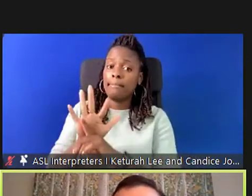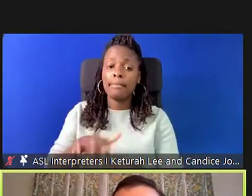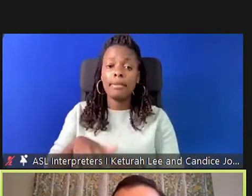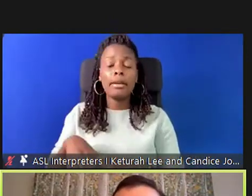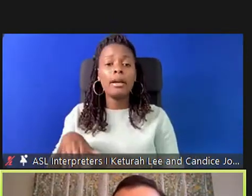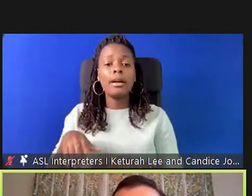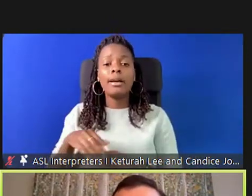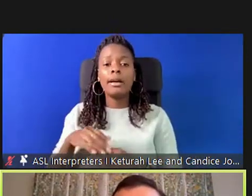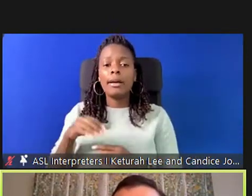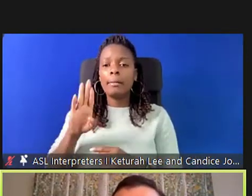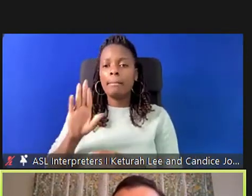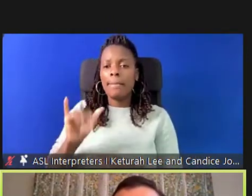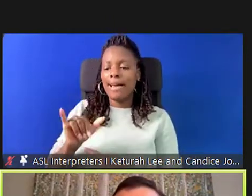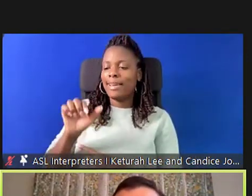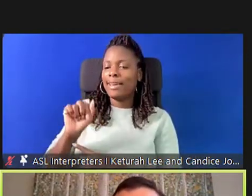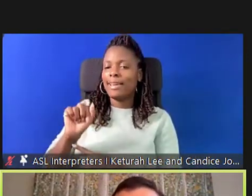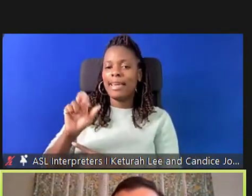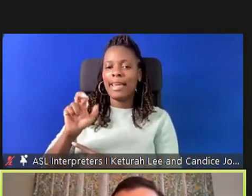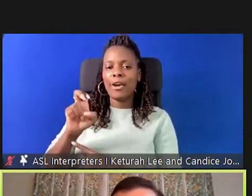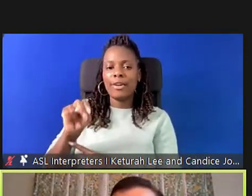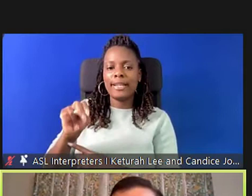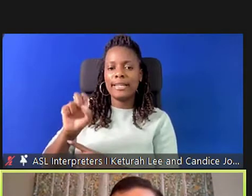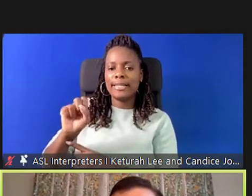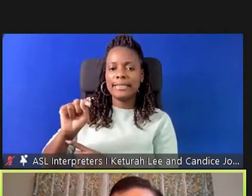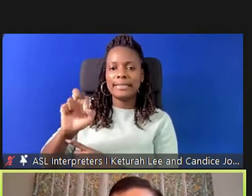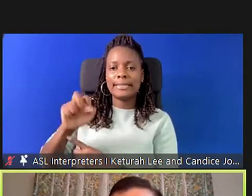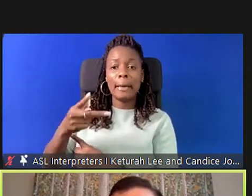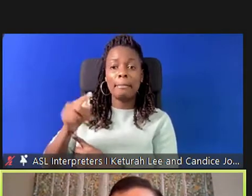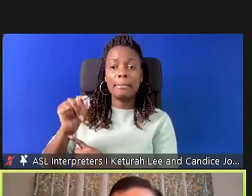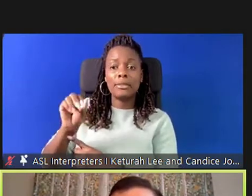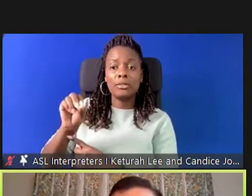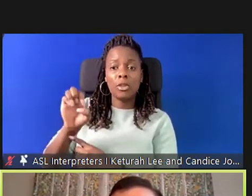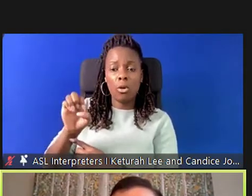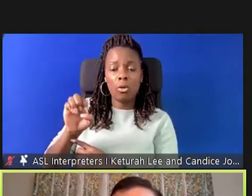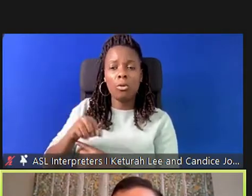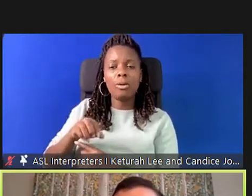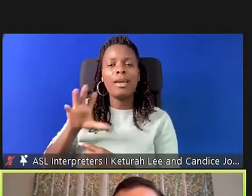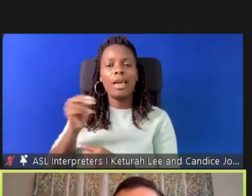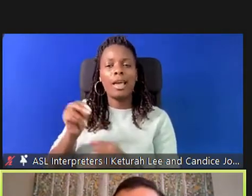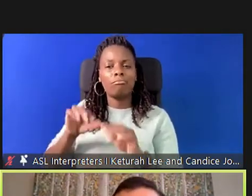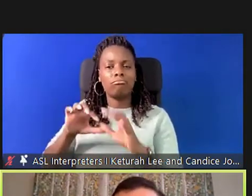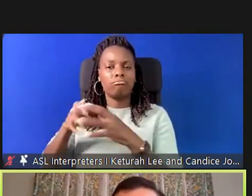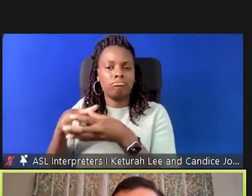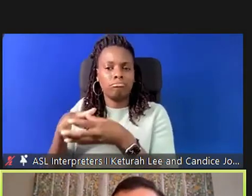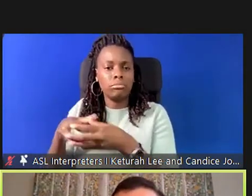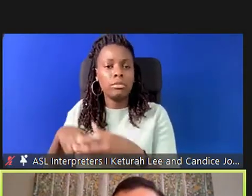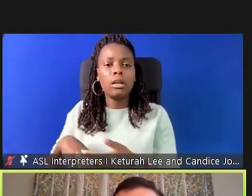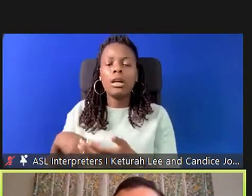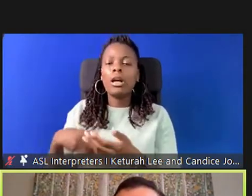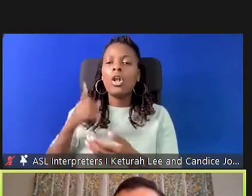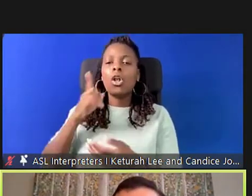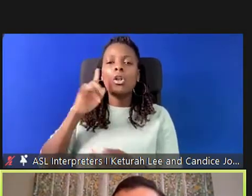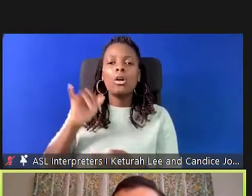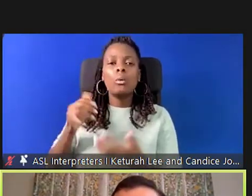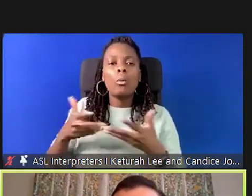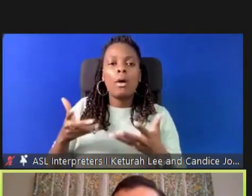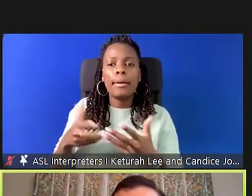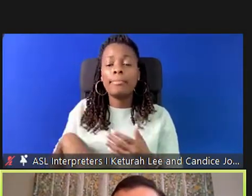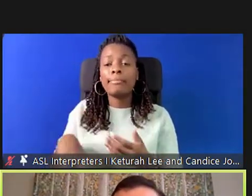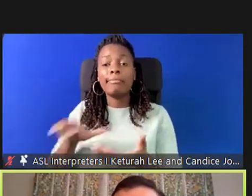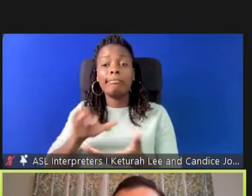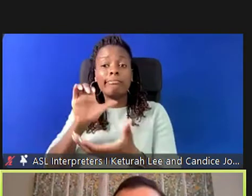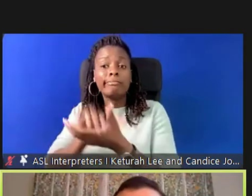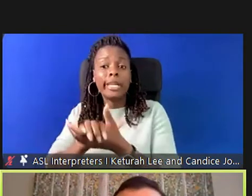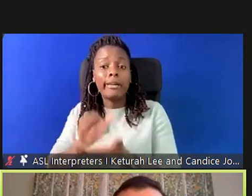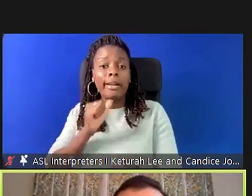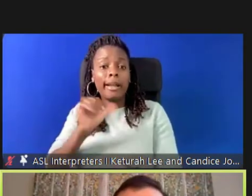Steptoe and Aparna Shankar, which examined 3 domains of social isolation, including marital status, contact with one's social